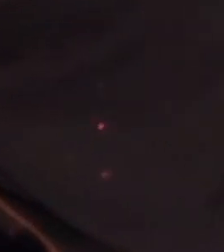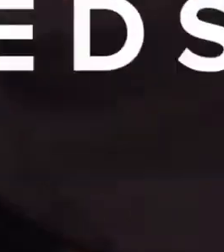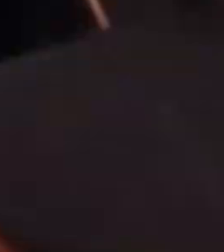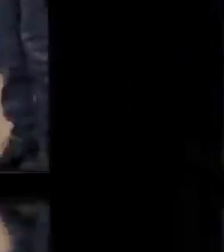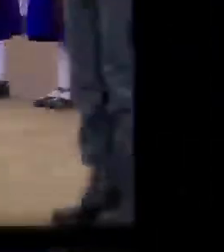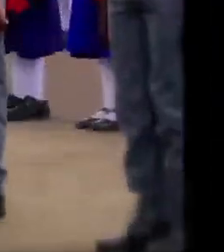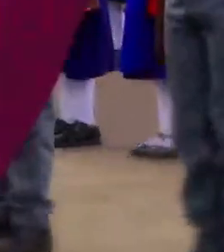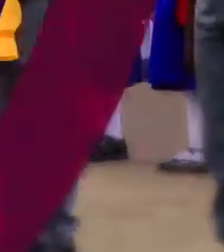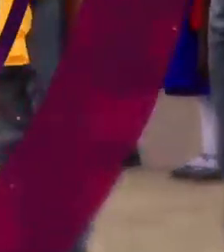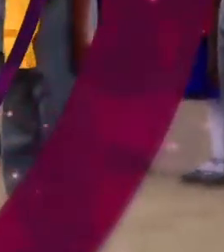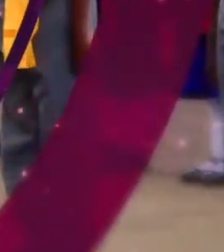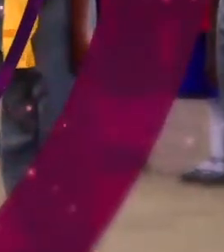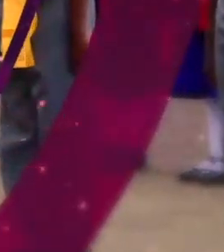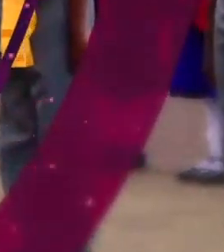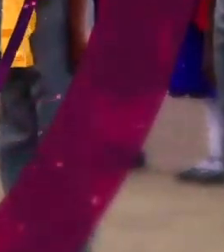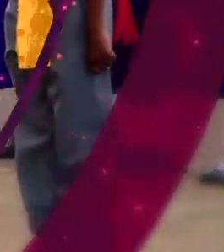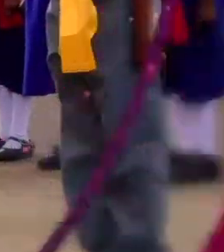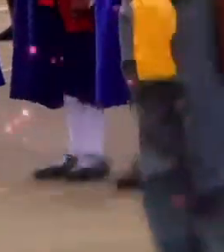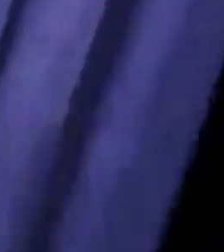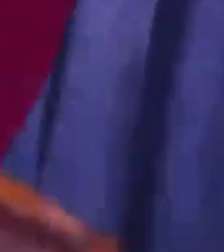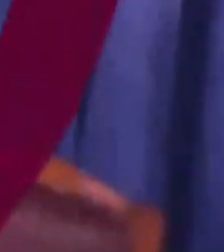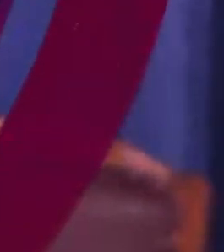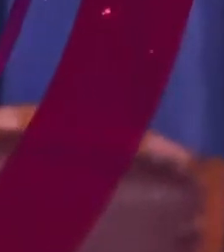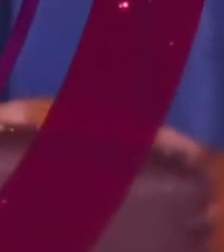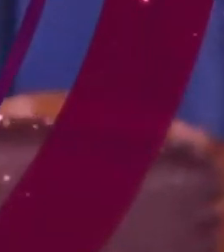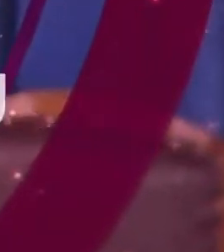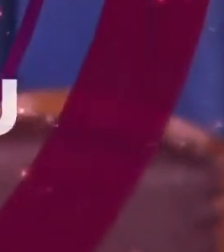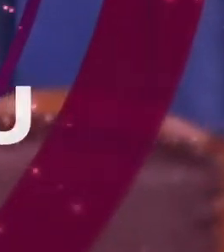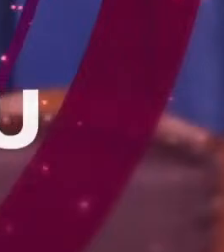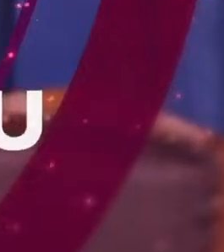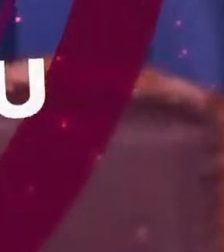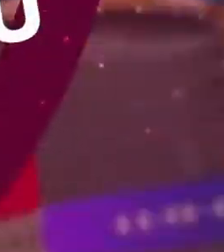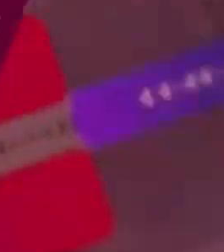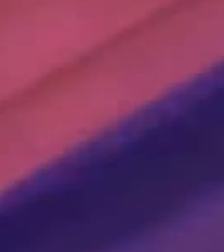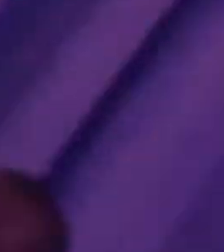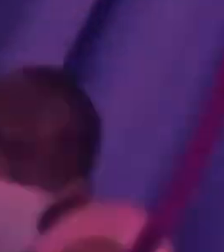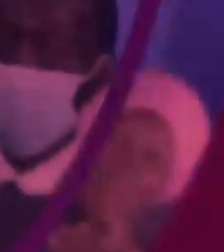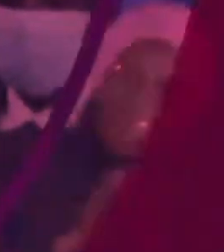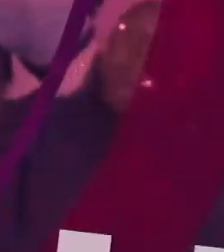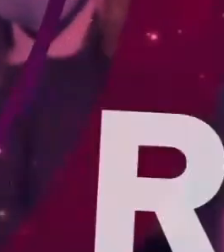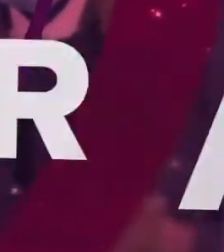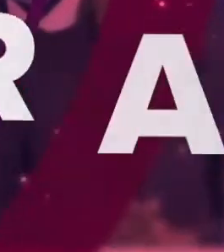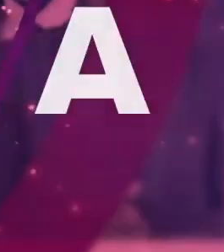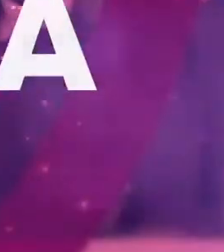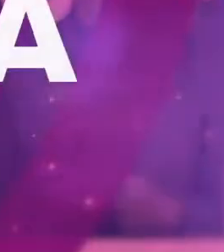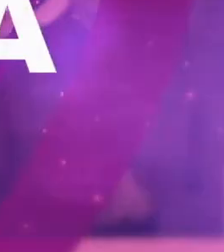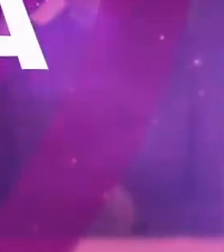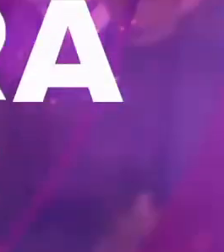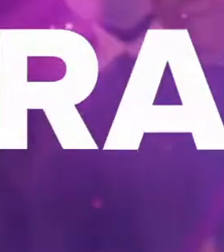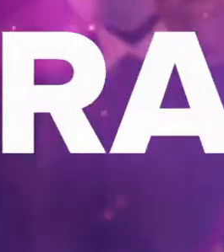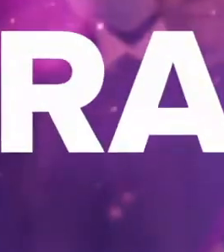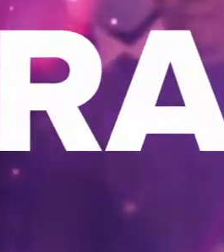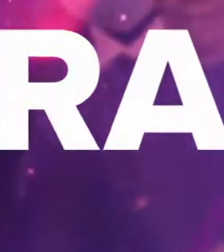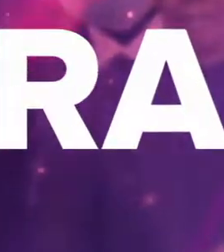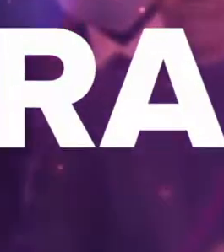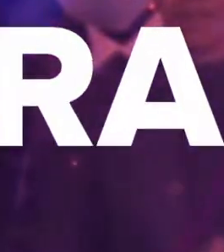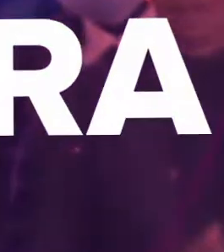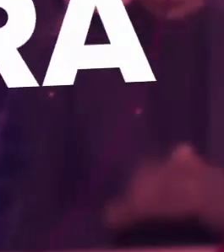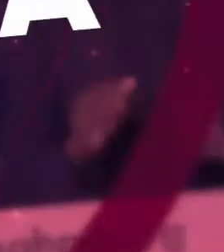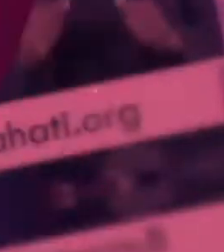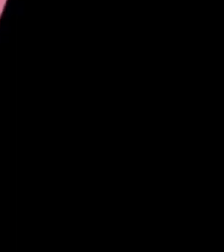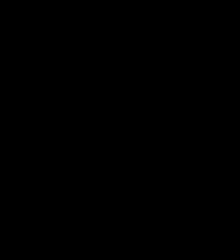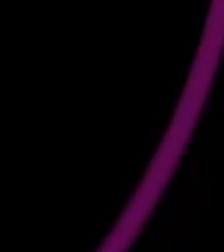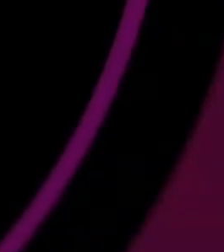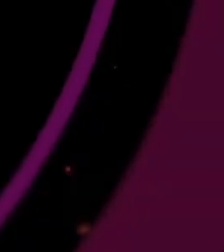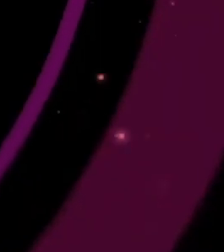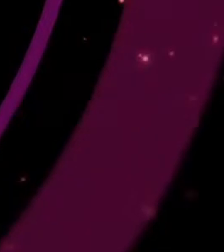also bring a moment of revival, a moment of renewal and refreshing to us, so that we can refocus even